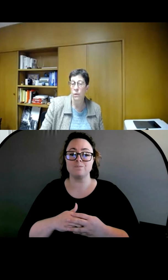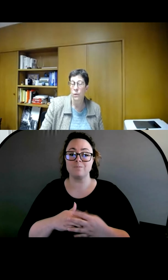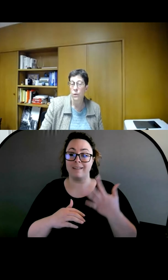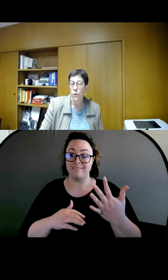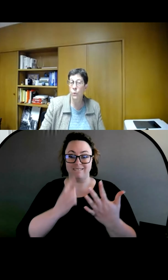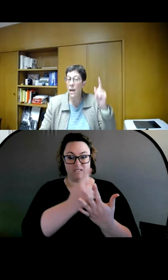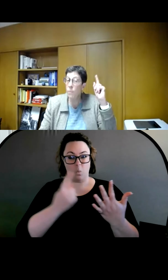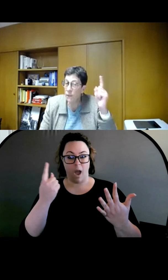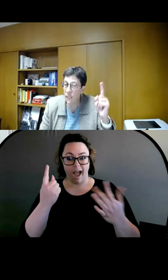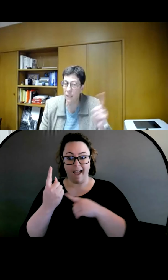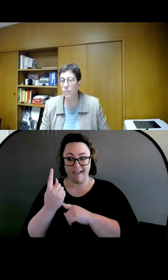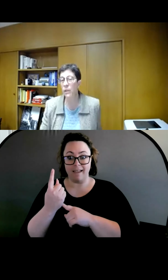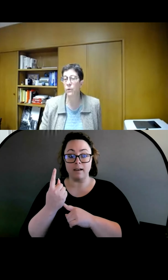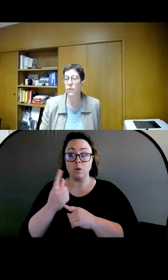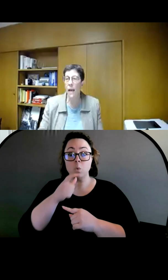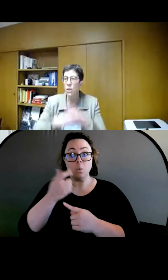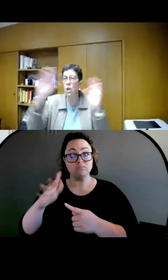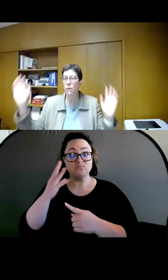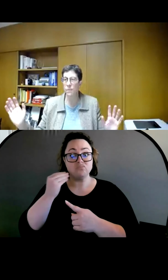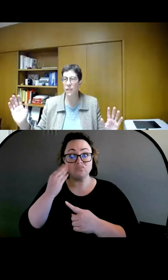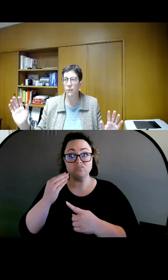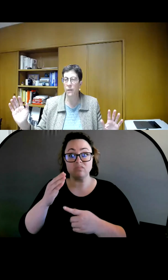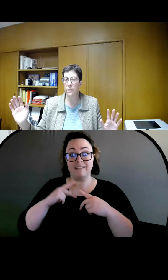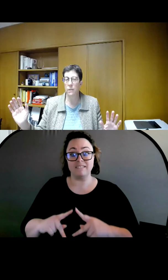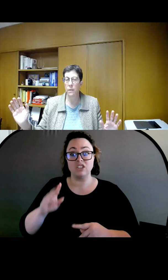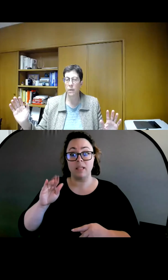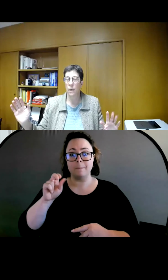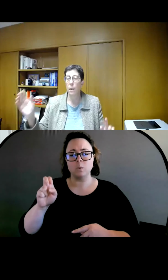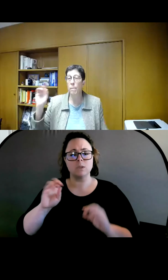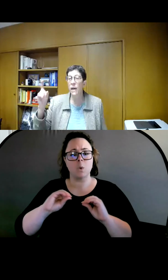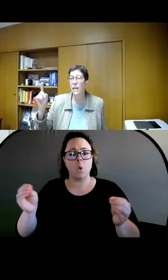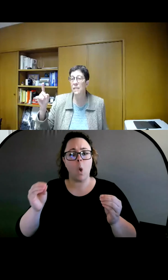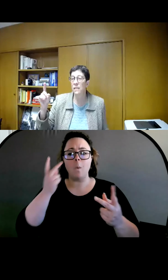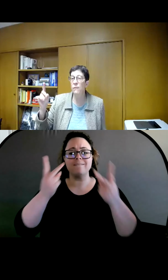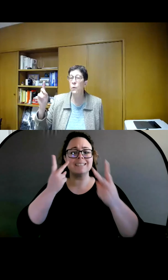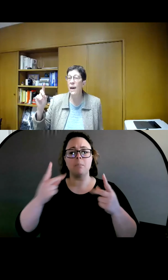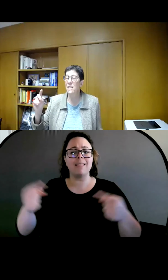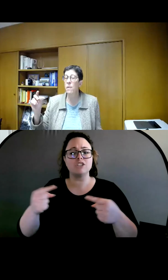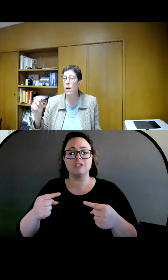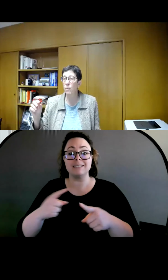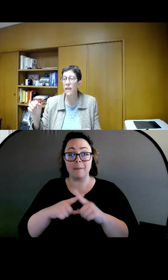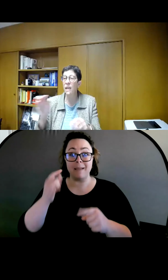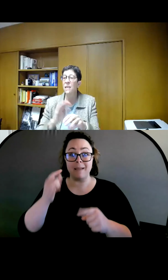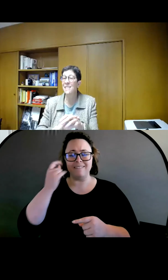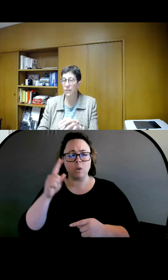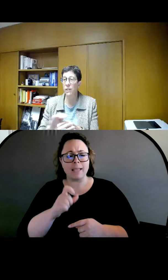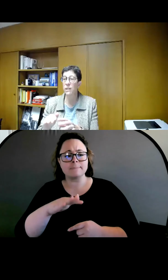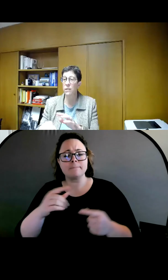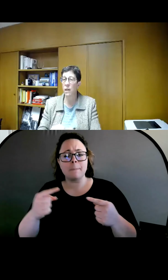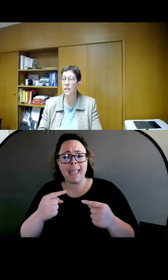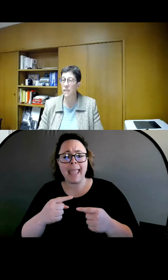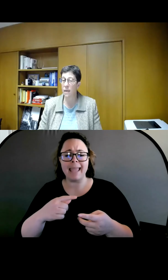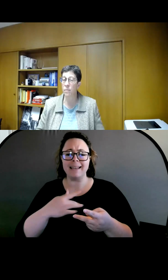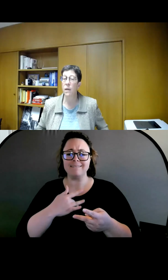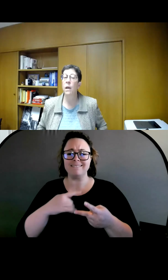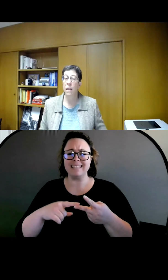people who had been physically abused had no visible injuries. But if you ask them about pain, tenderness